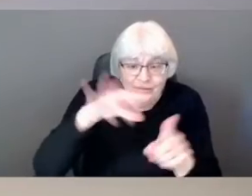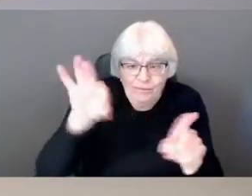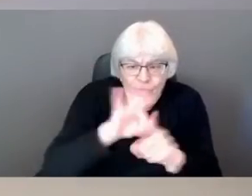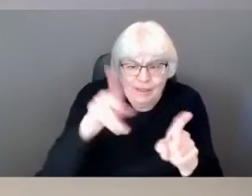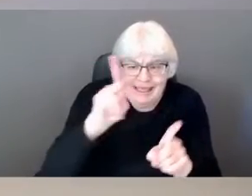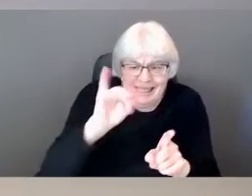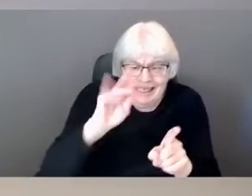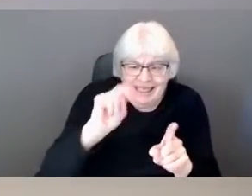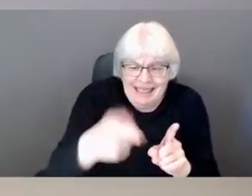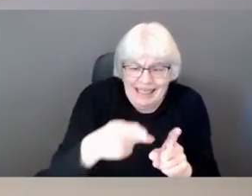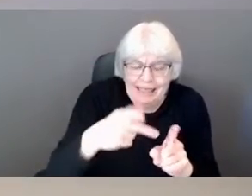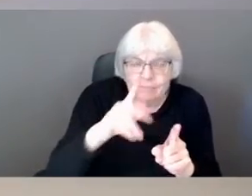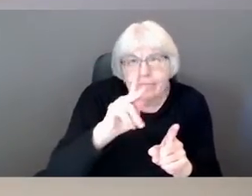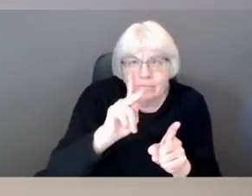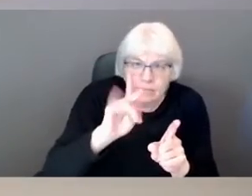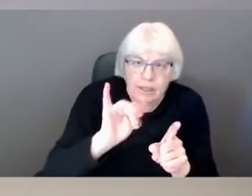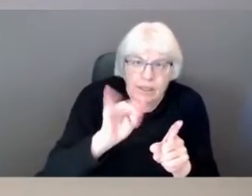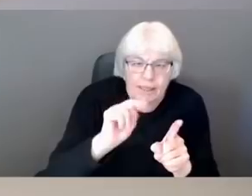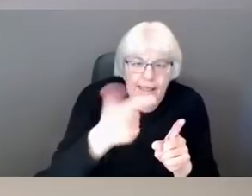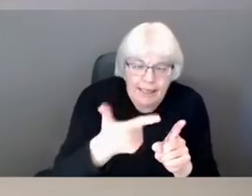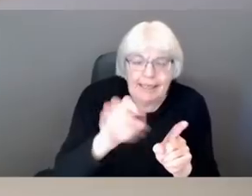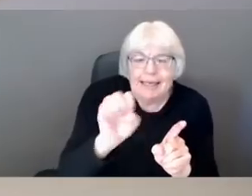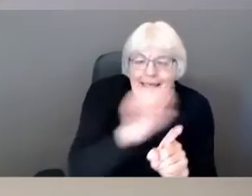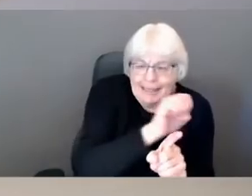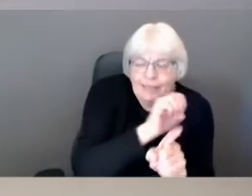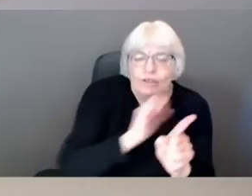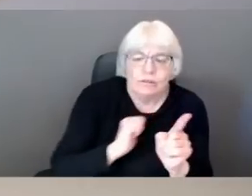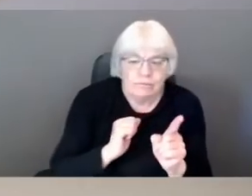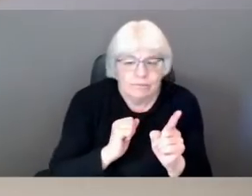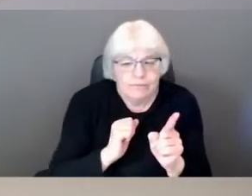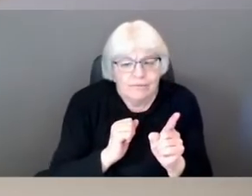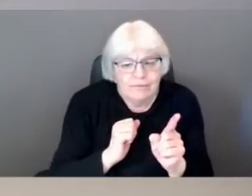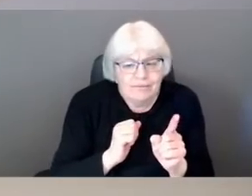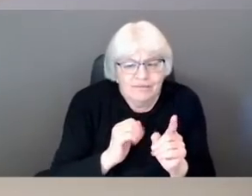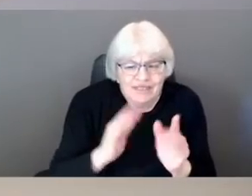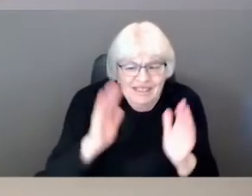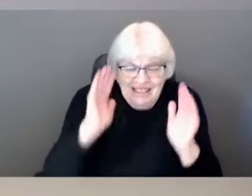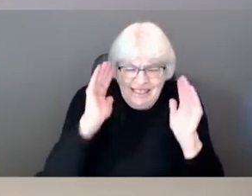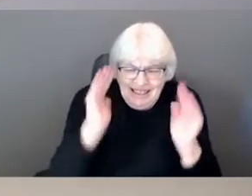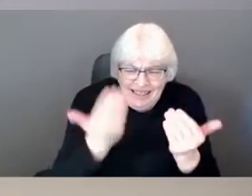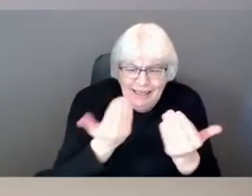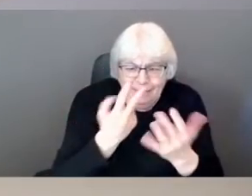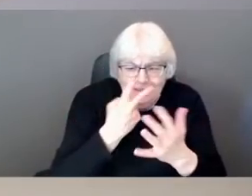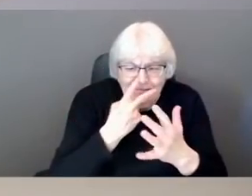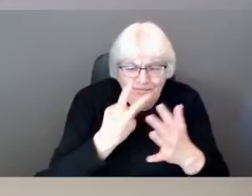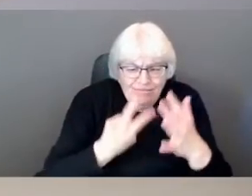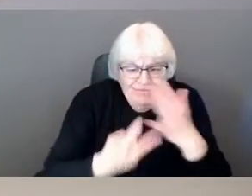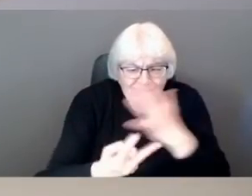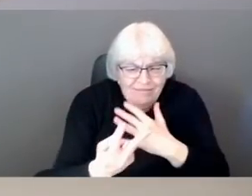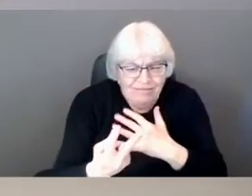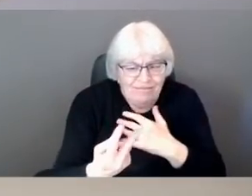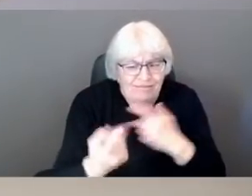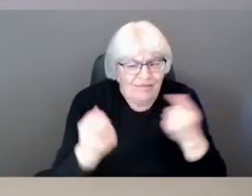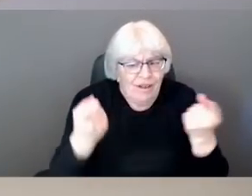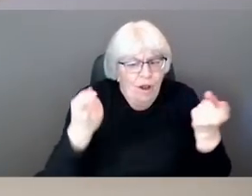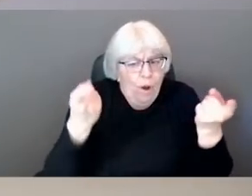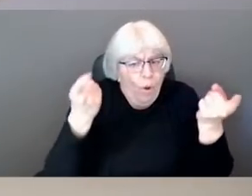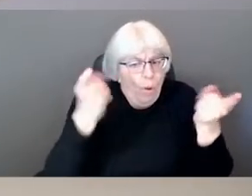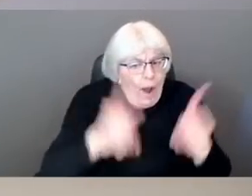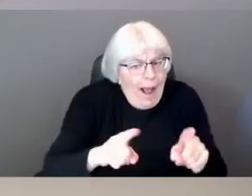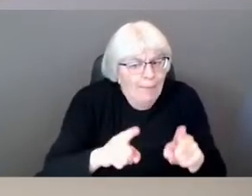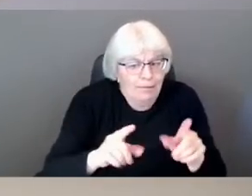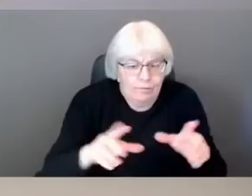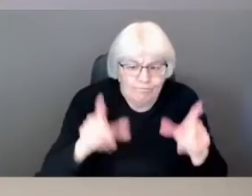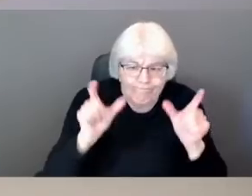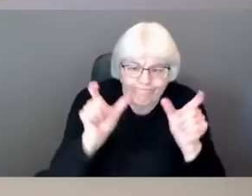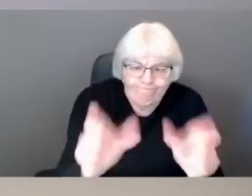point about, I guess, the province's ability to sort of get that situation under control. Well, I think, as I mentioned,